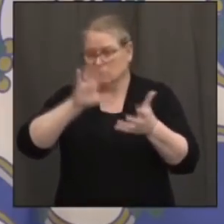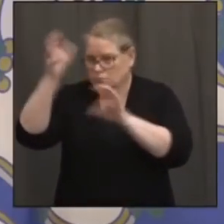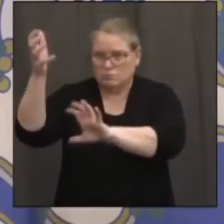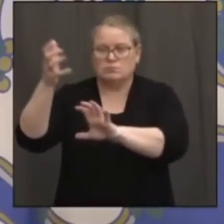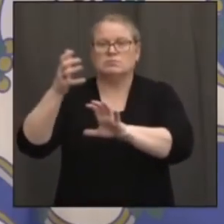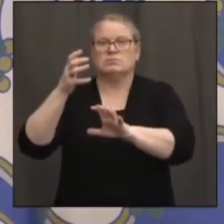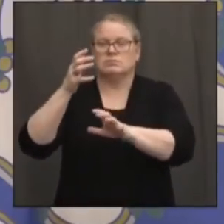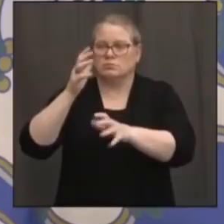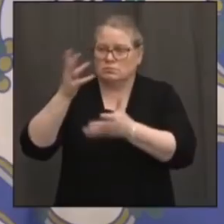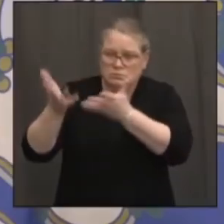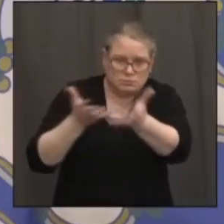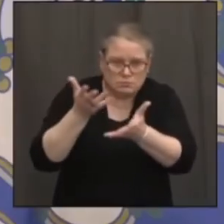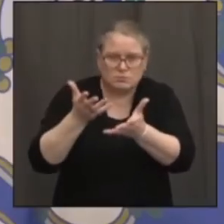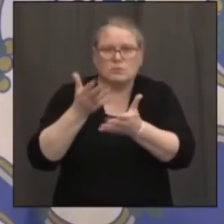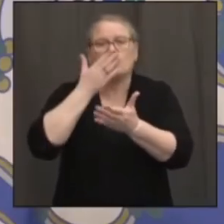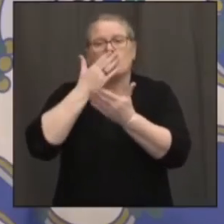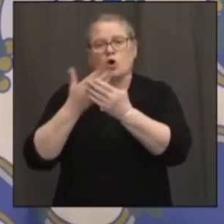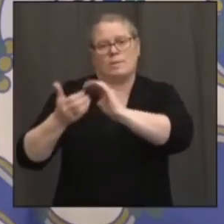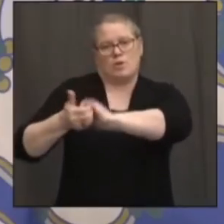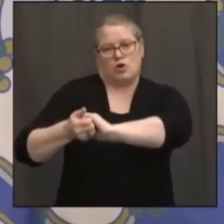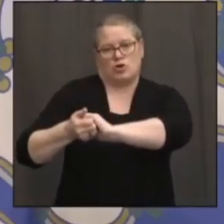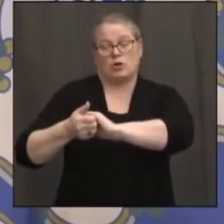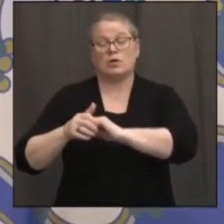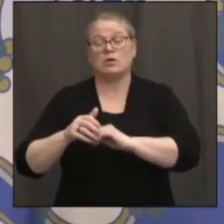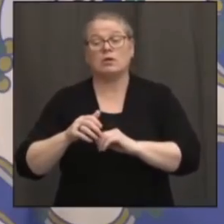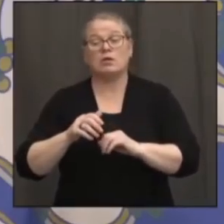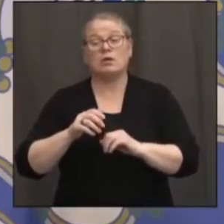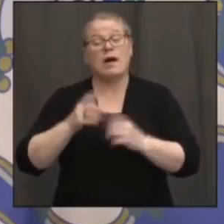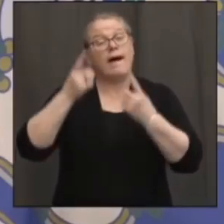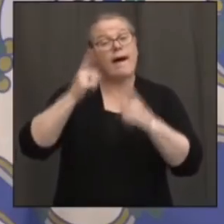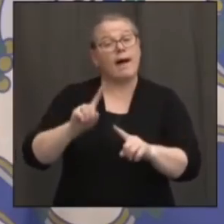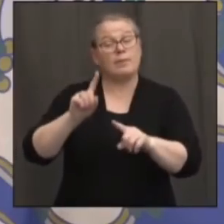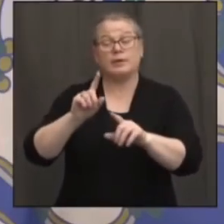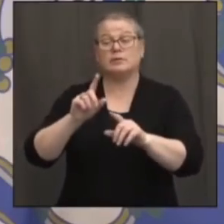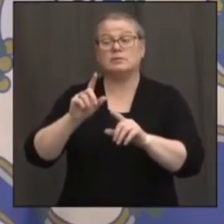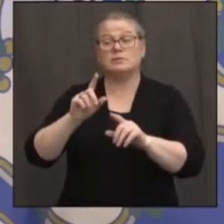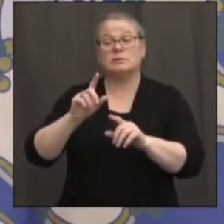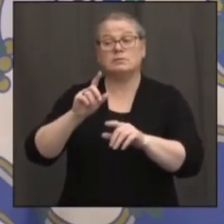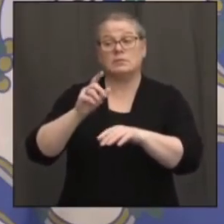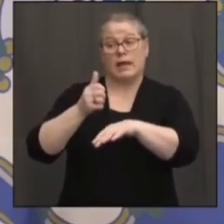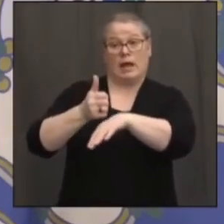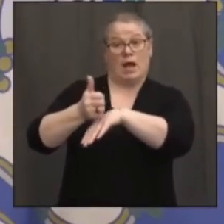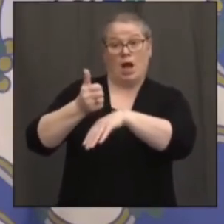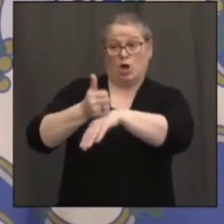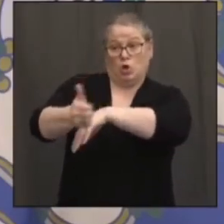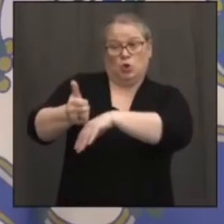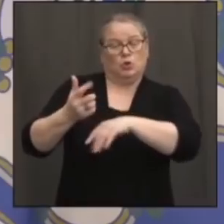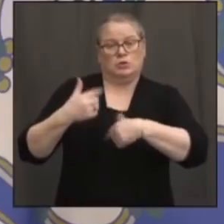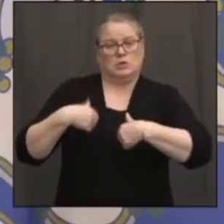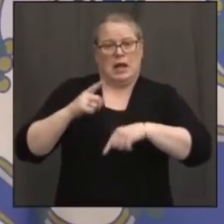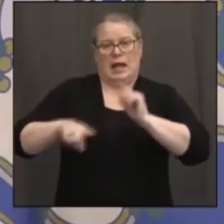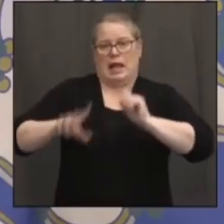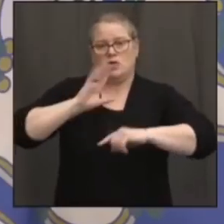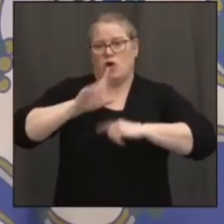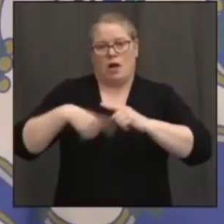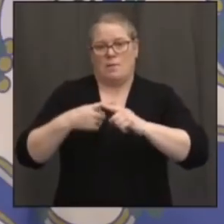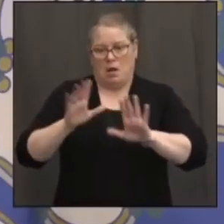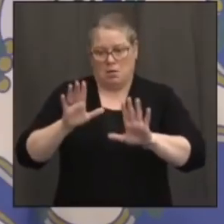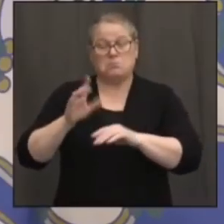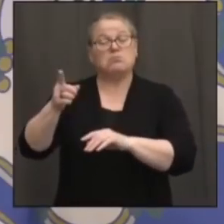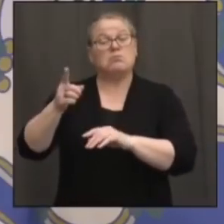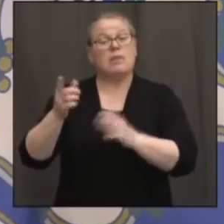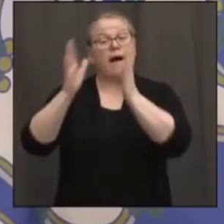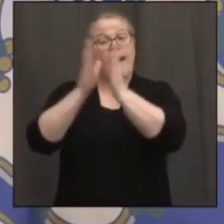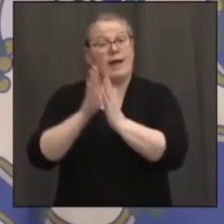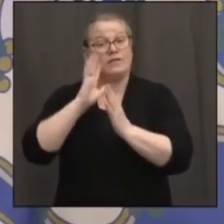other allegations, I can't speak to that, but I'm glad he's called for an independent investigation and make sure they get a full